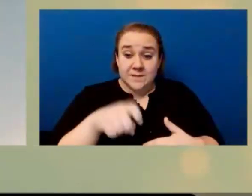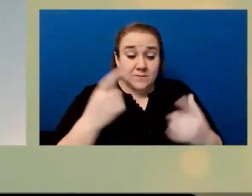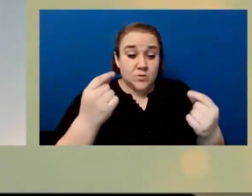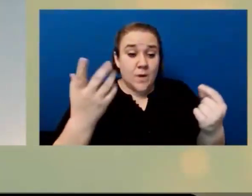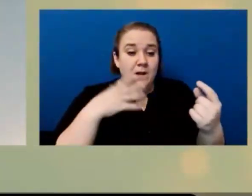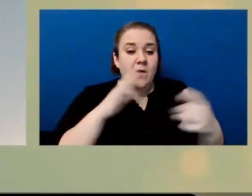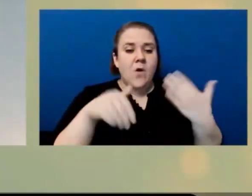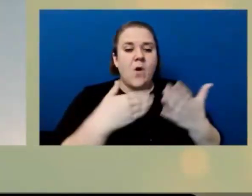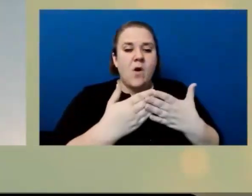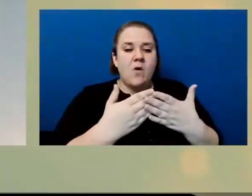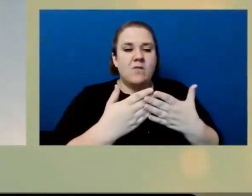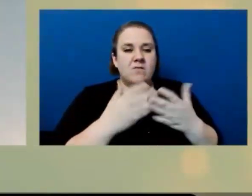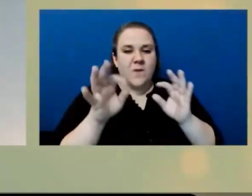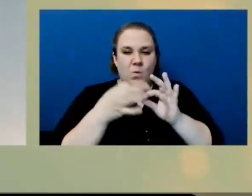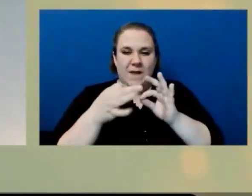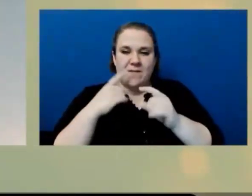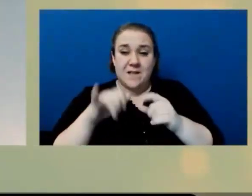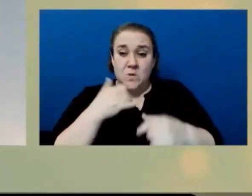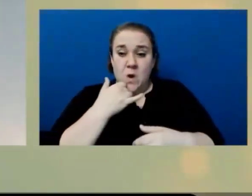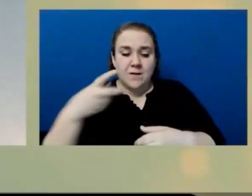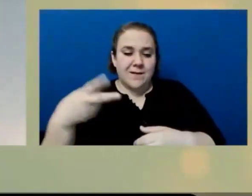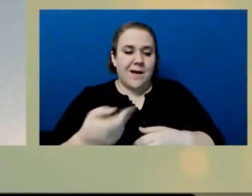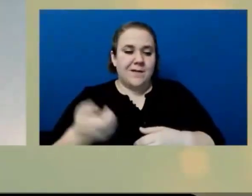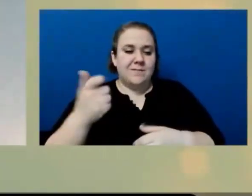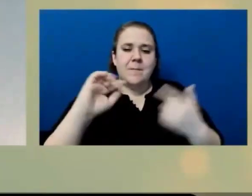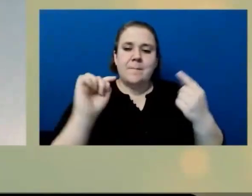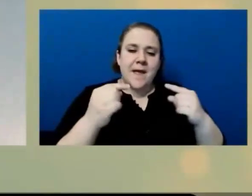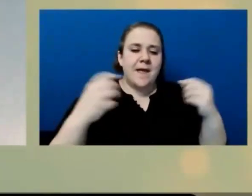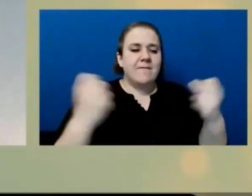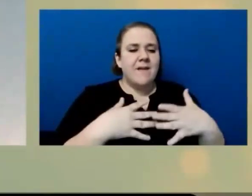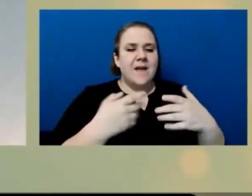Until the weaving won't hold, because we aren't whole.